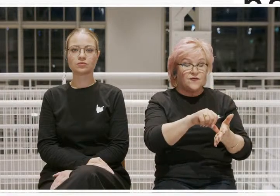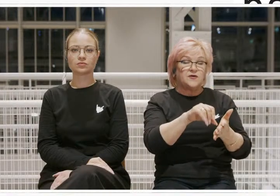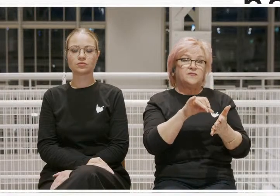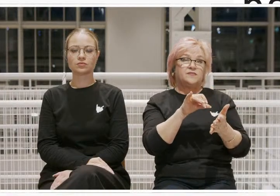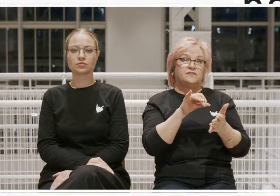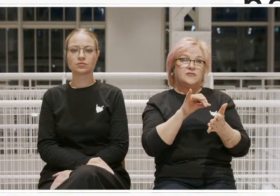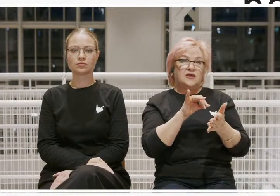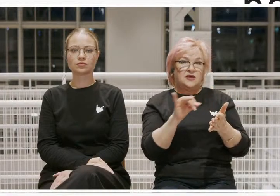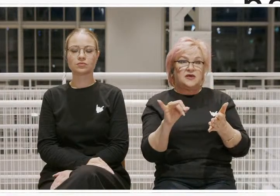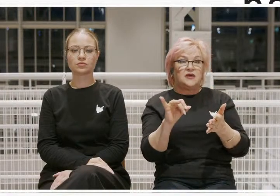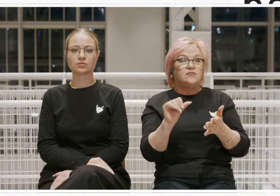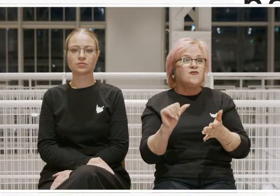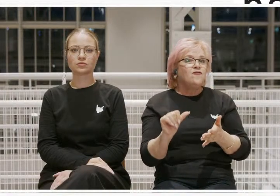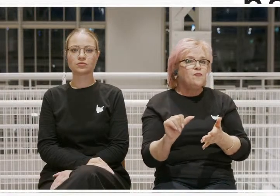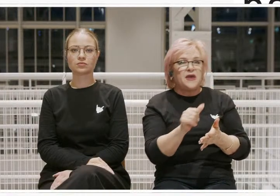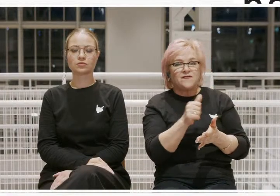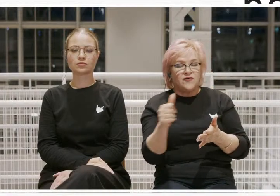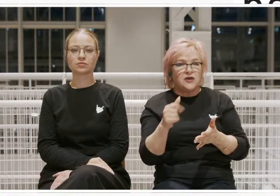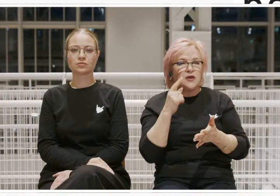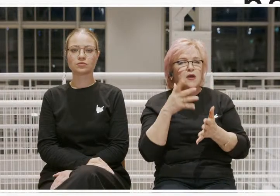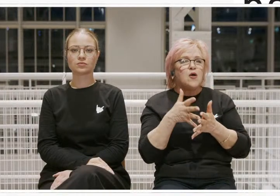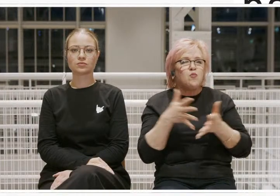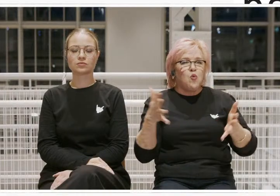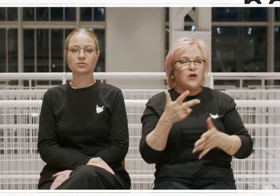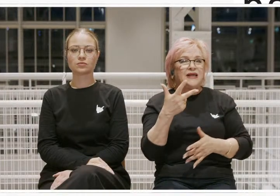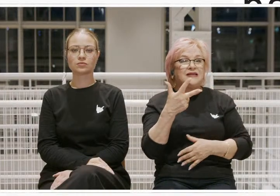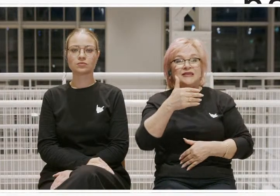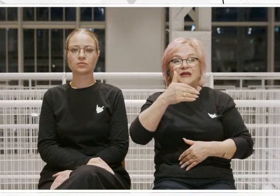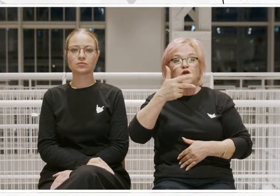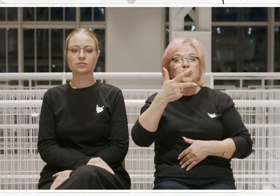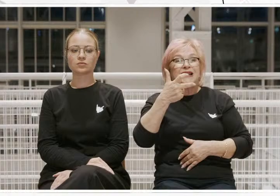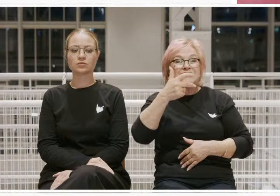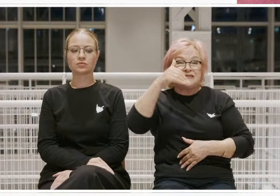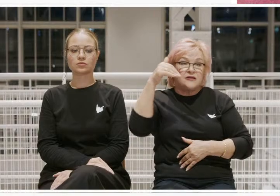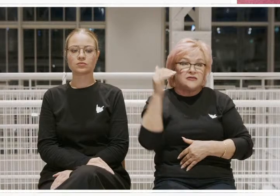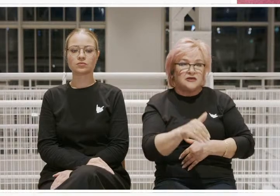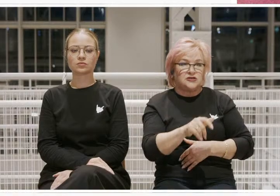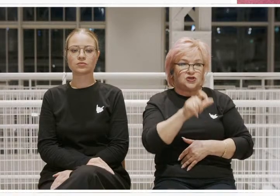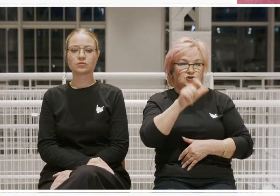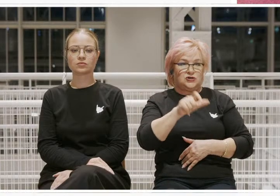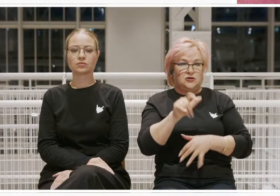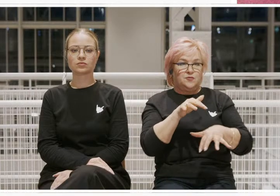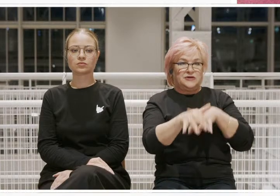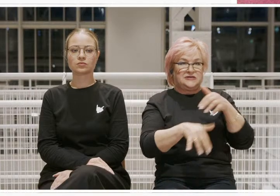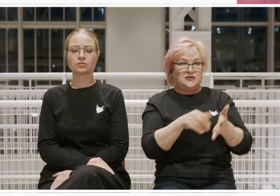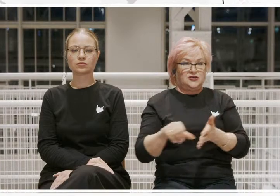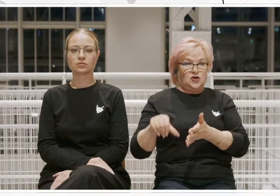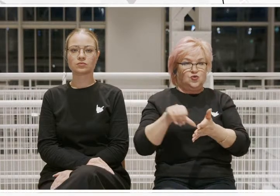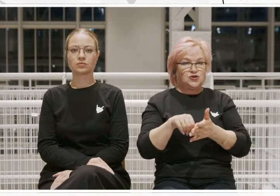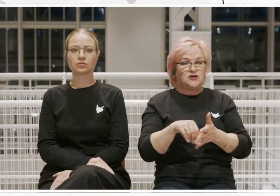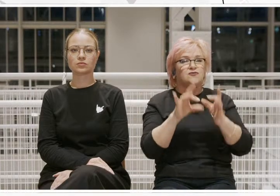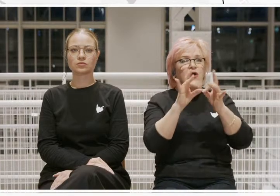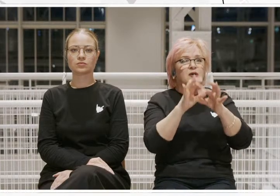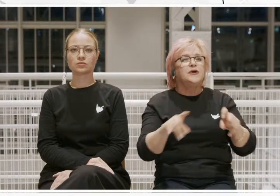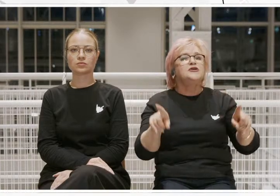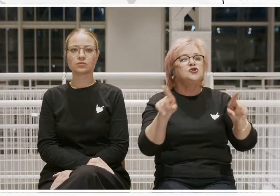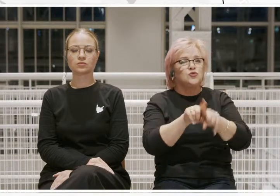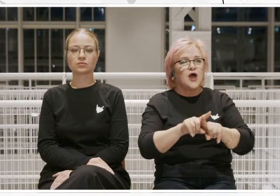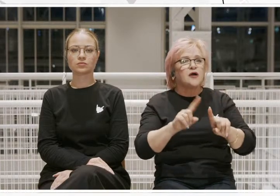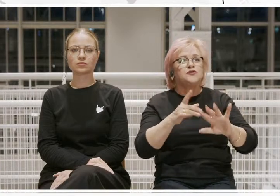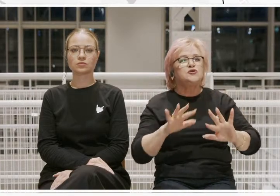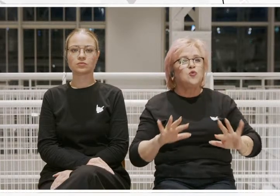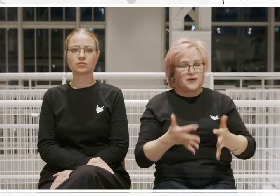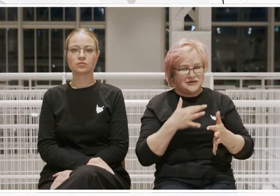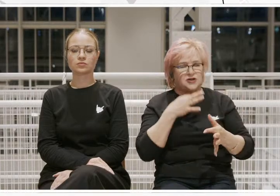the first time, more than 300,000 visitors. And I'm going to explain why the number of